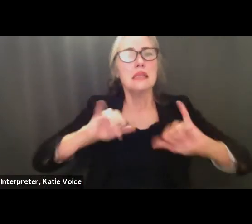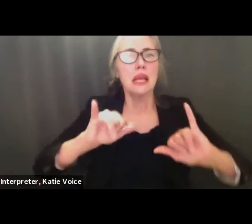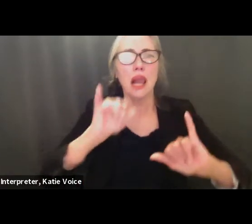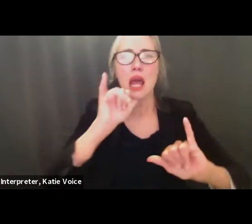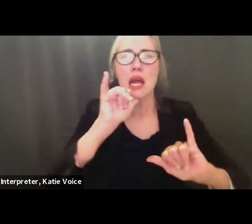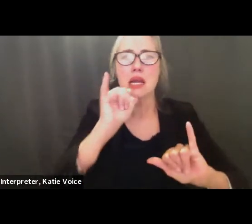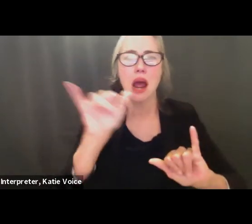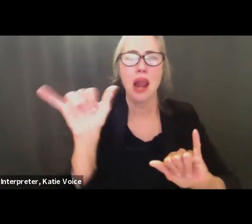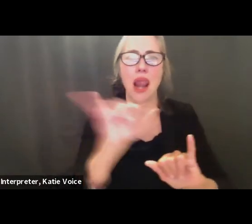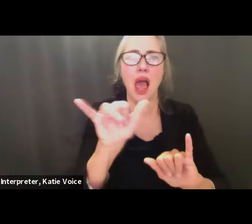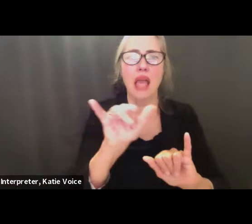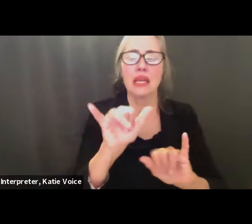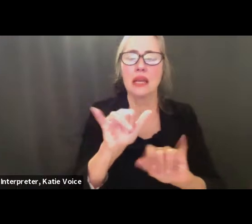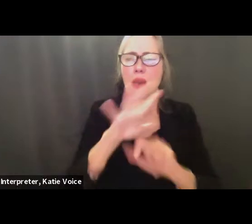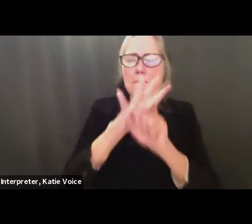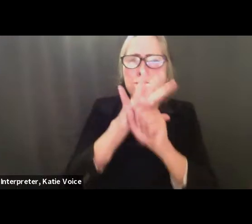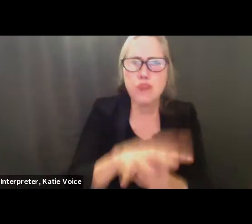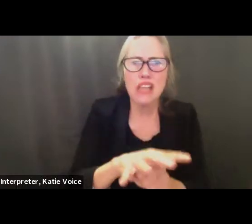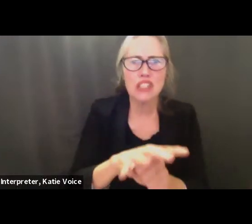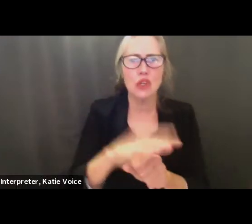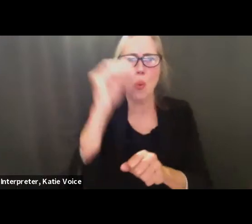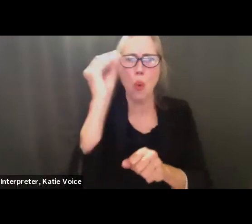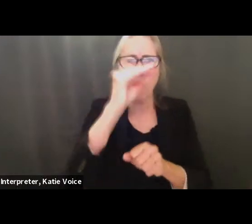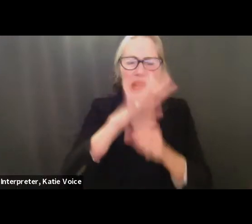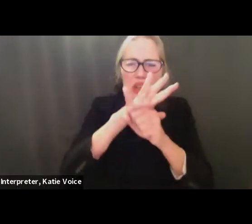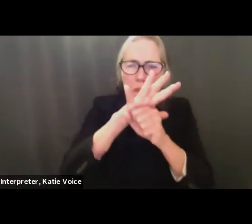presionados por otros. Muchas gracias.